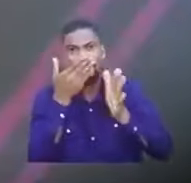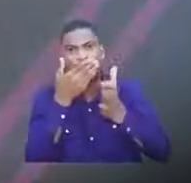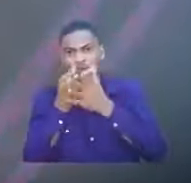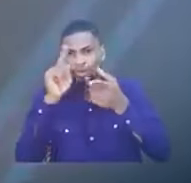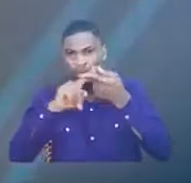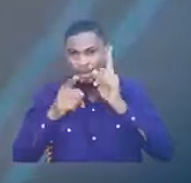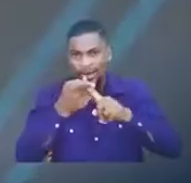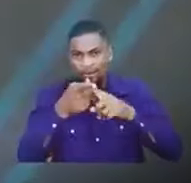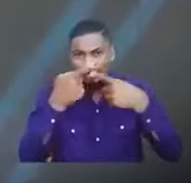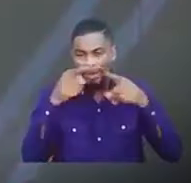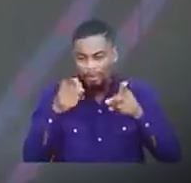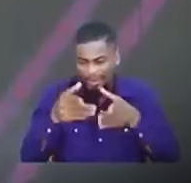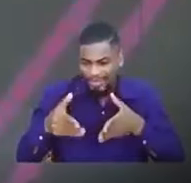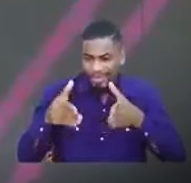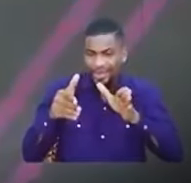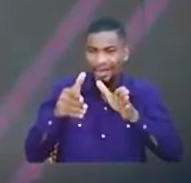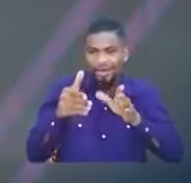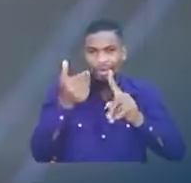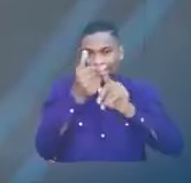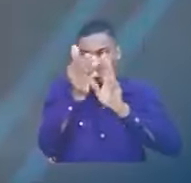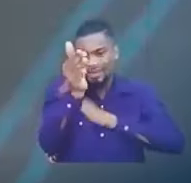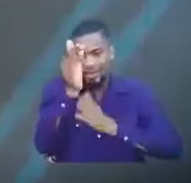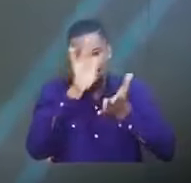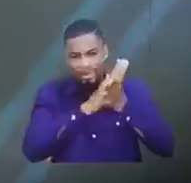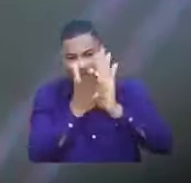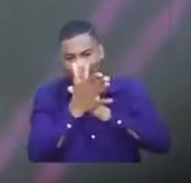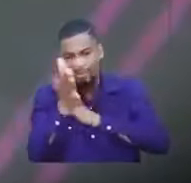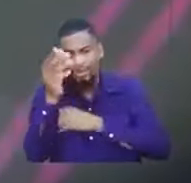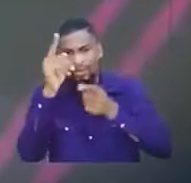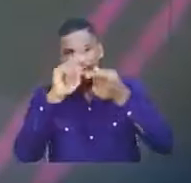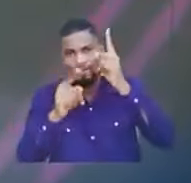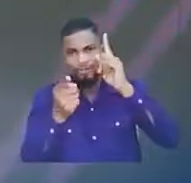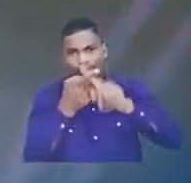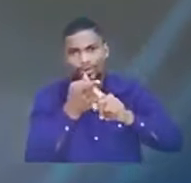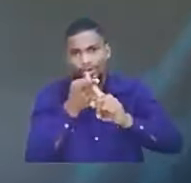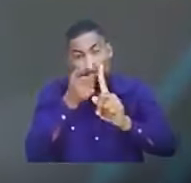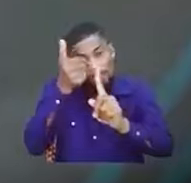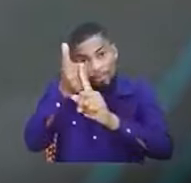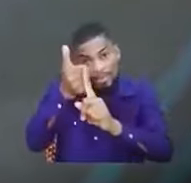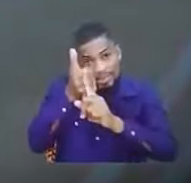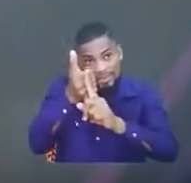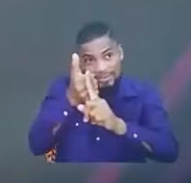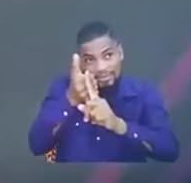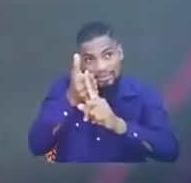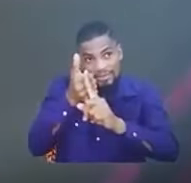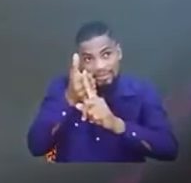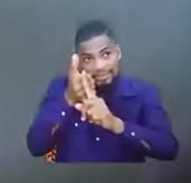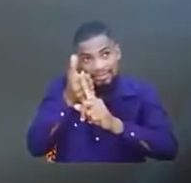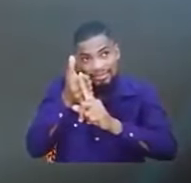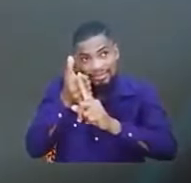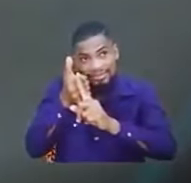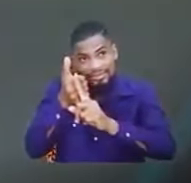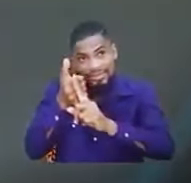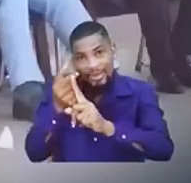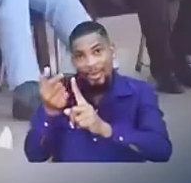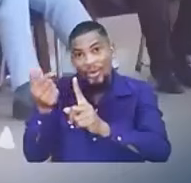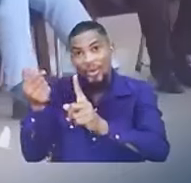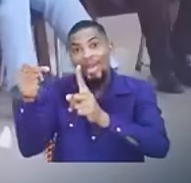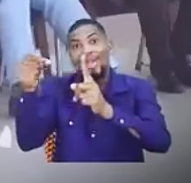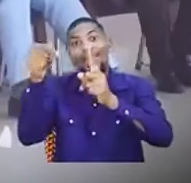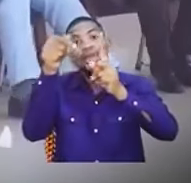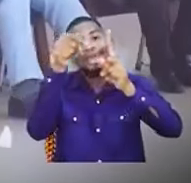let go of these evil friends that have come in your life and be a good friend yourself, but be a friend of